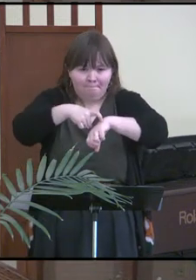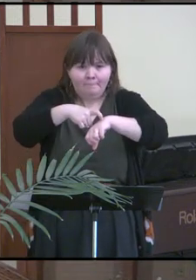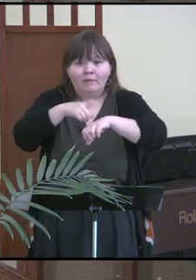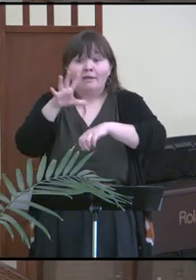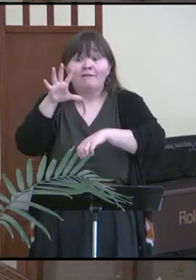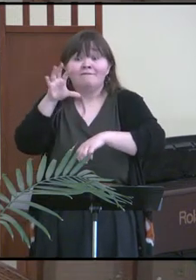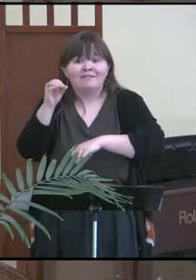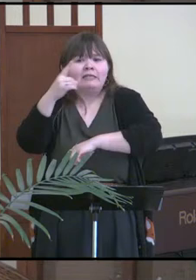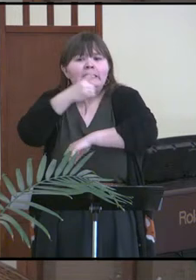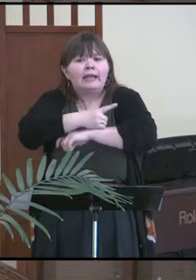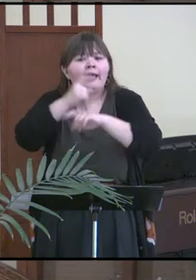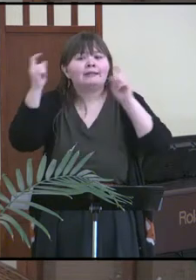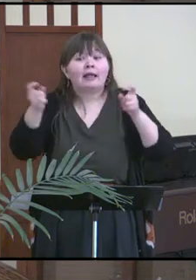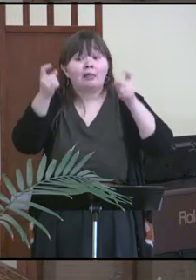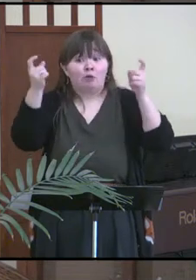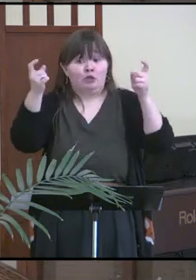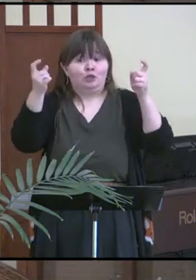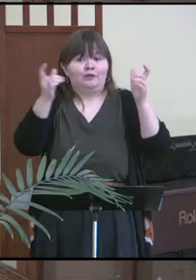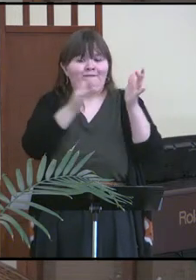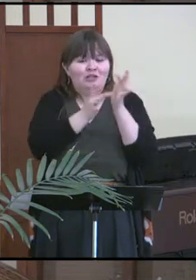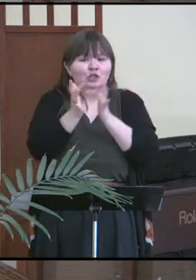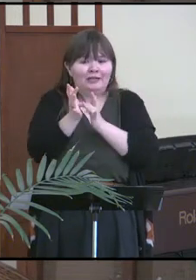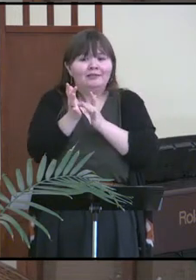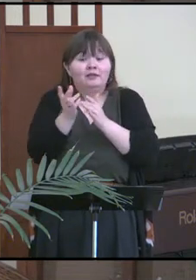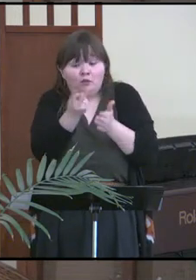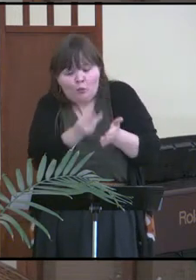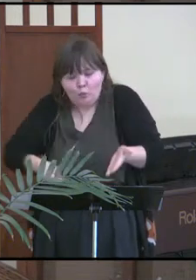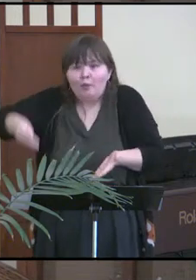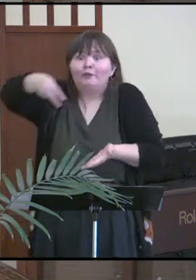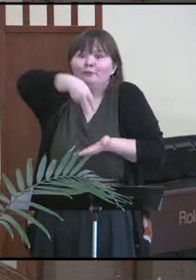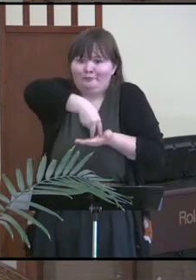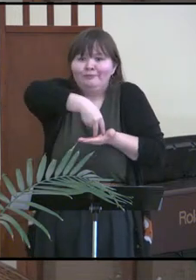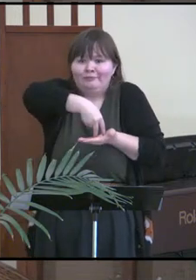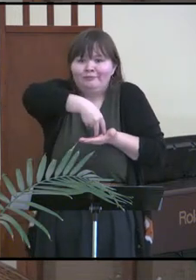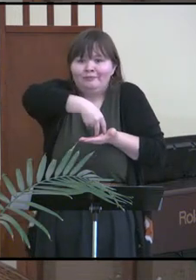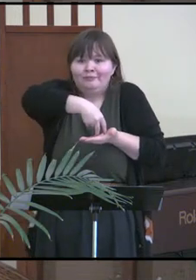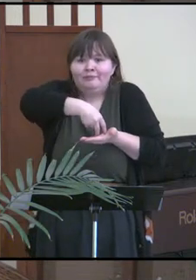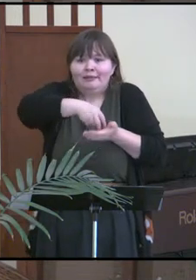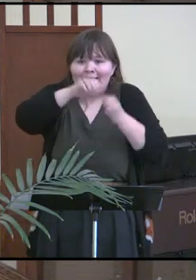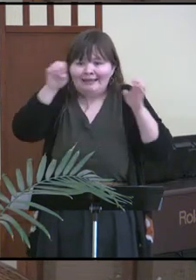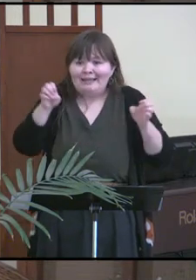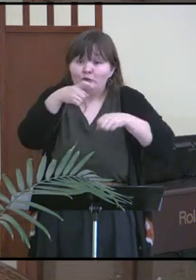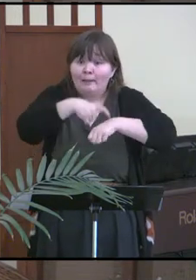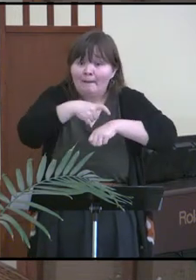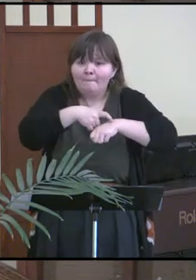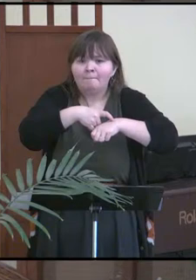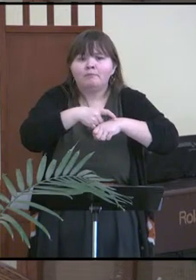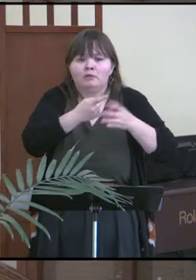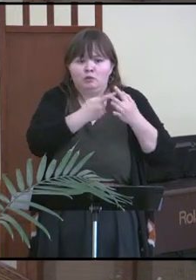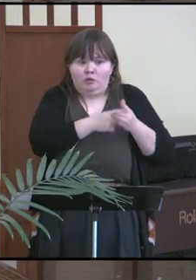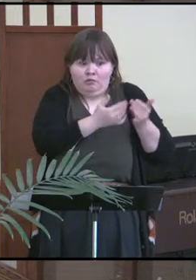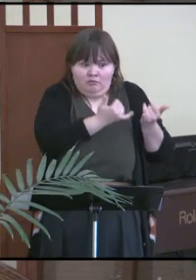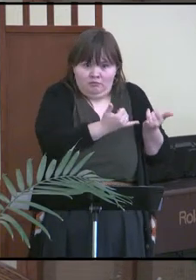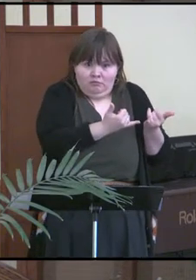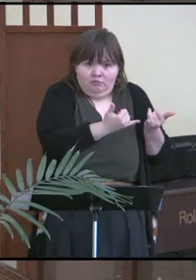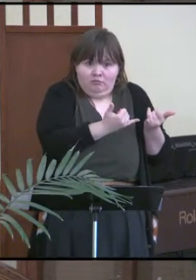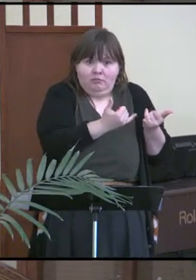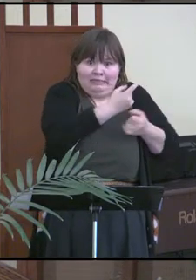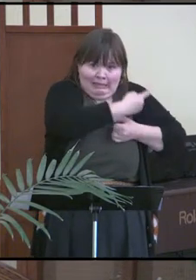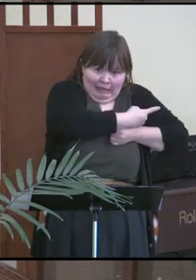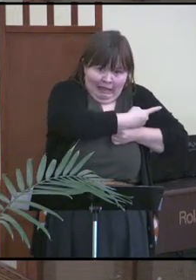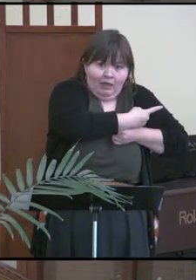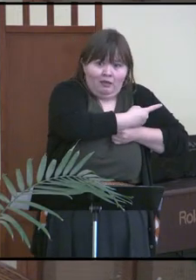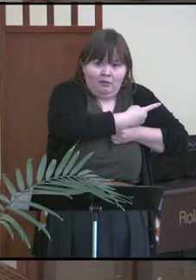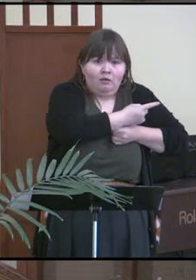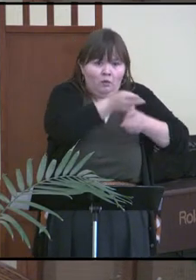50-day celebration of Jesus' resurrection. Eastertide will take us from the day today,